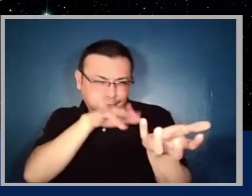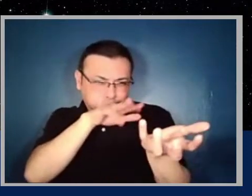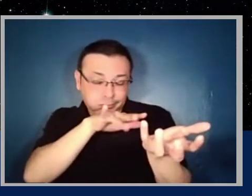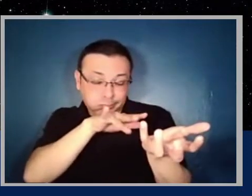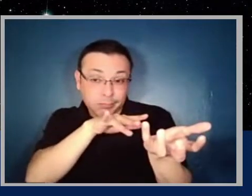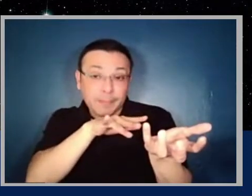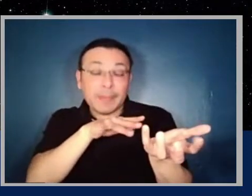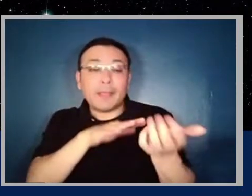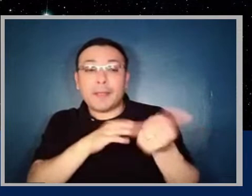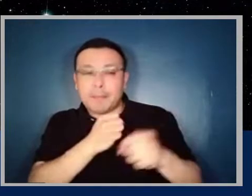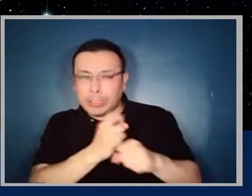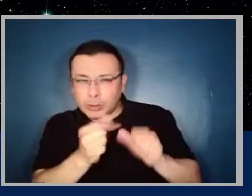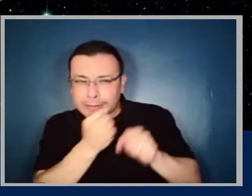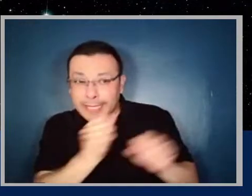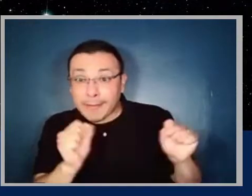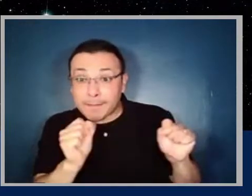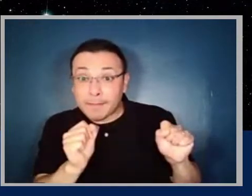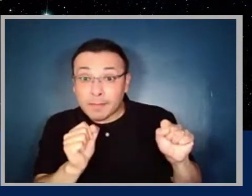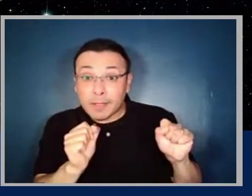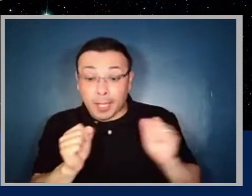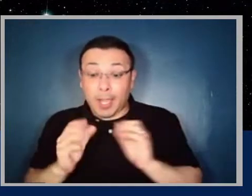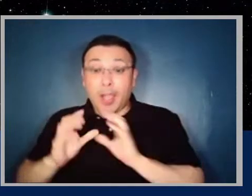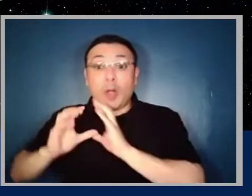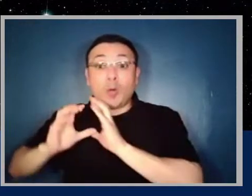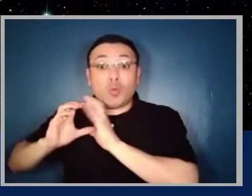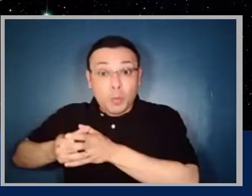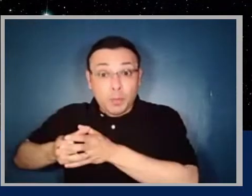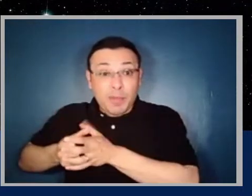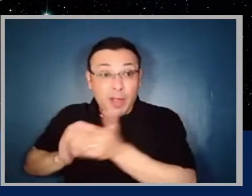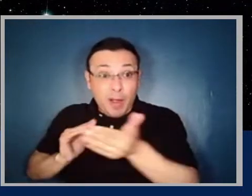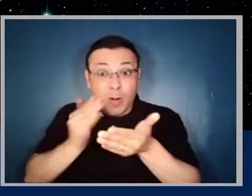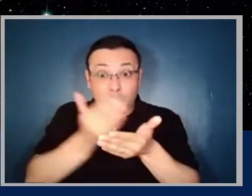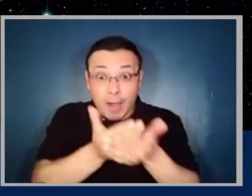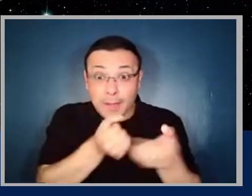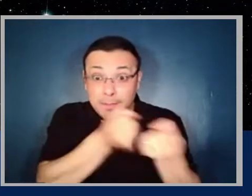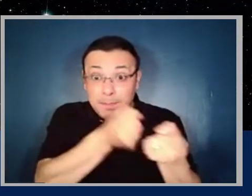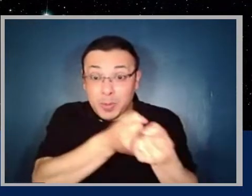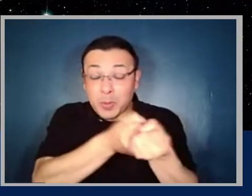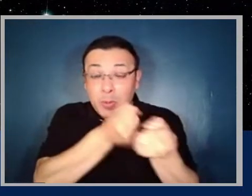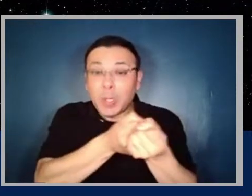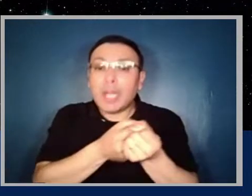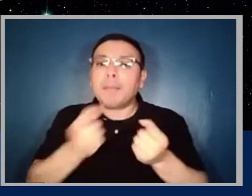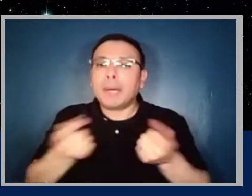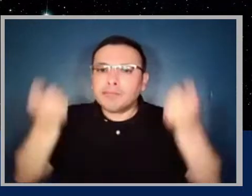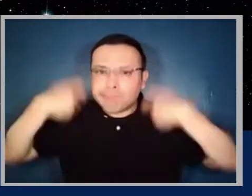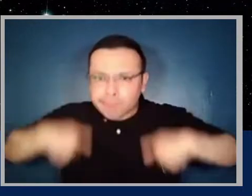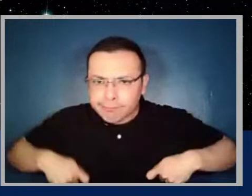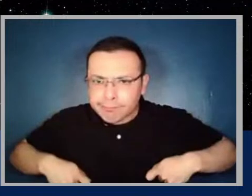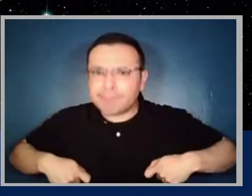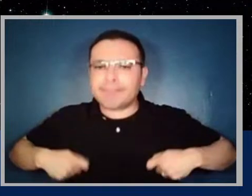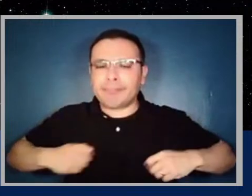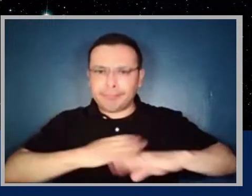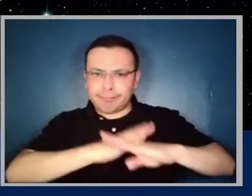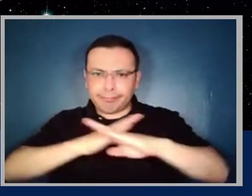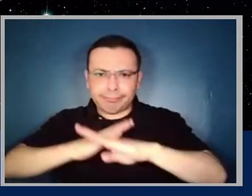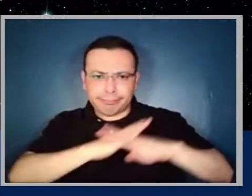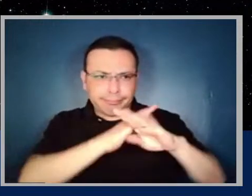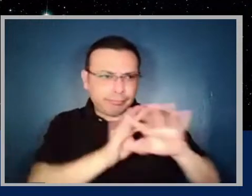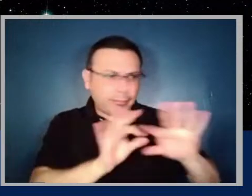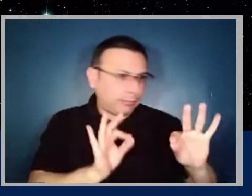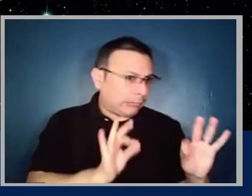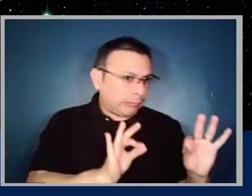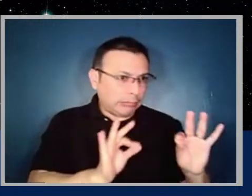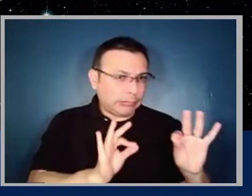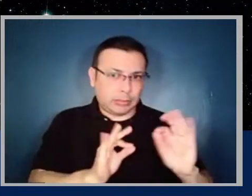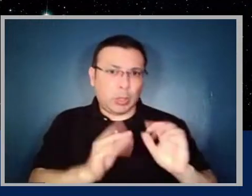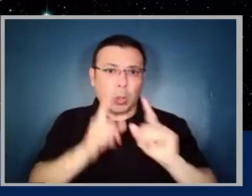protective gear to make sure, just in case, that they're not going to get exposed. Until we get that all clear, everybody's protected.